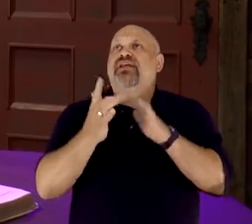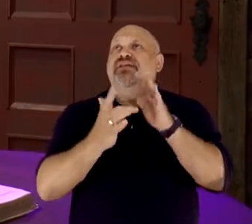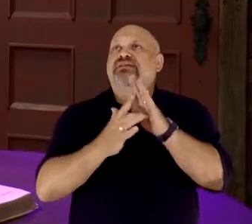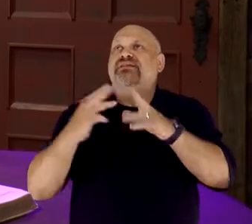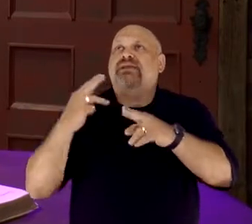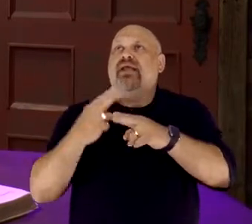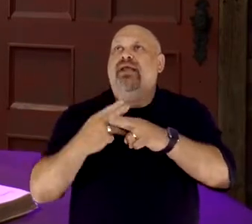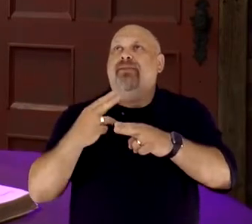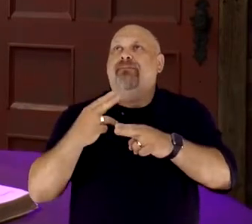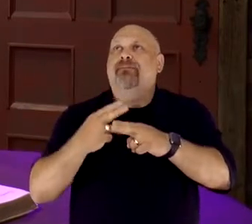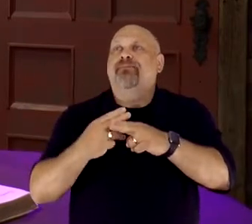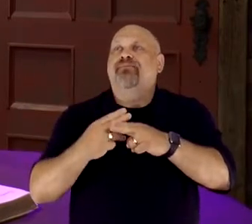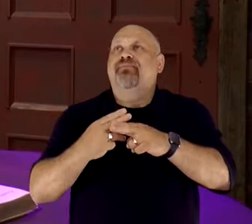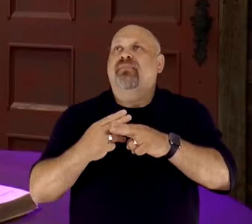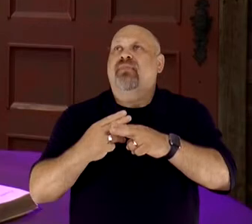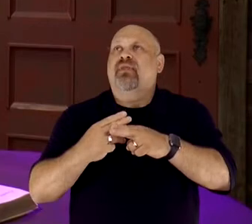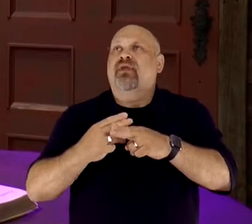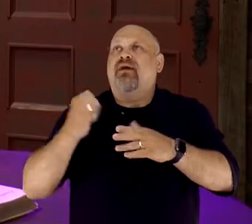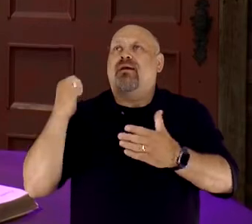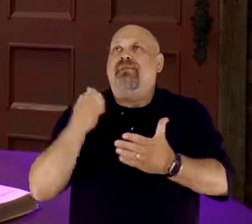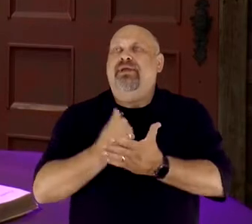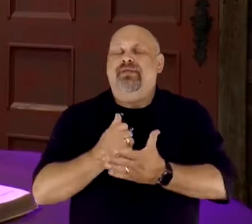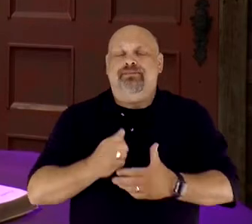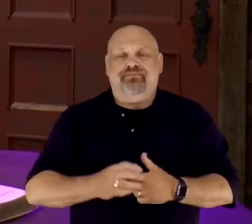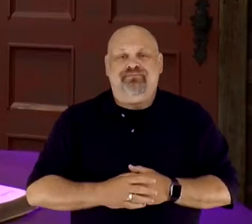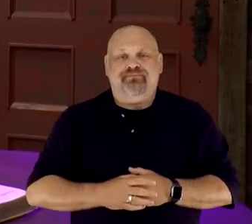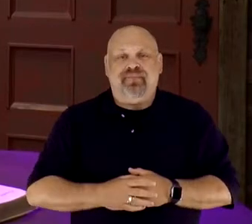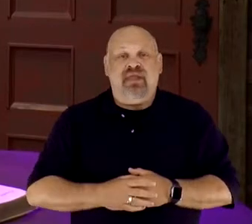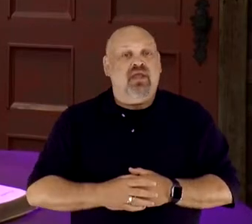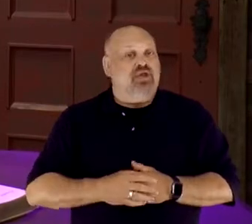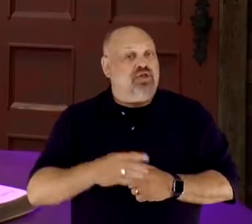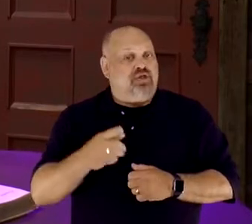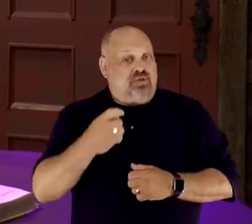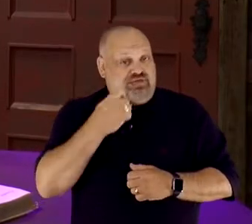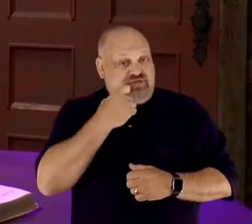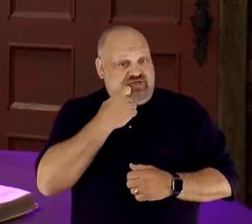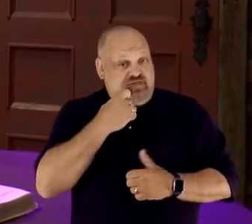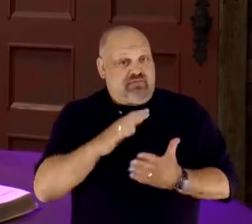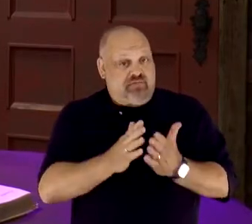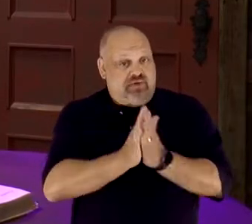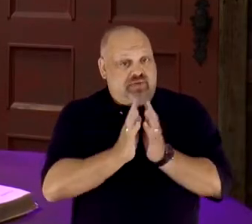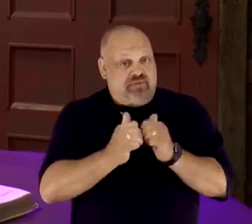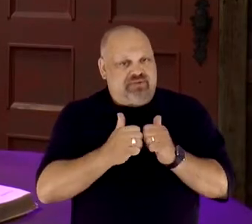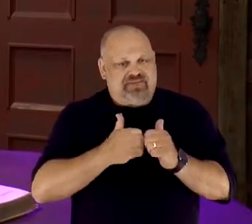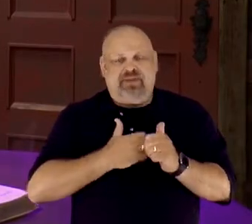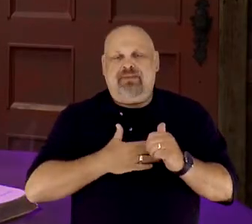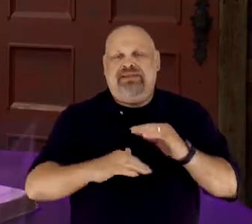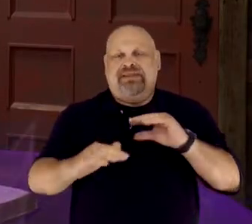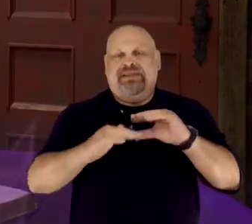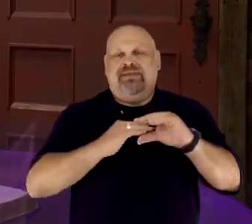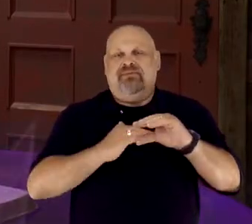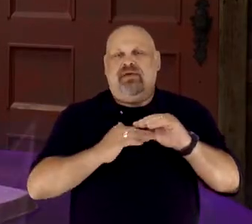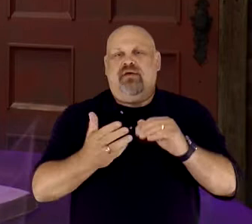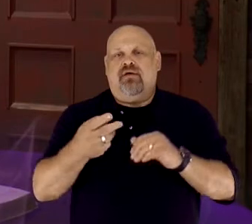In Jesus' name, amen. If you just prayed with me, please send an email to